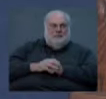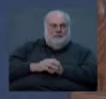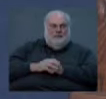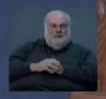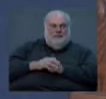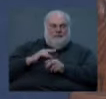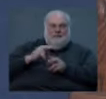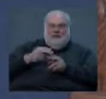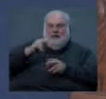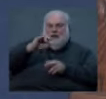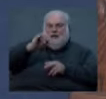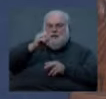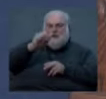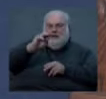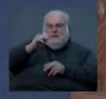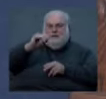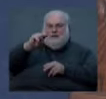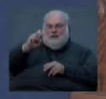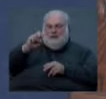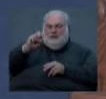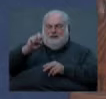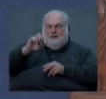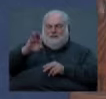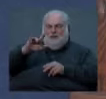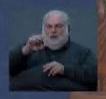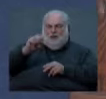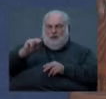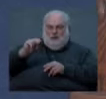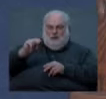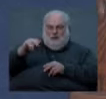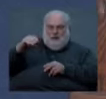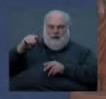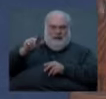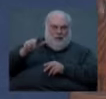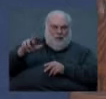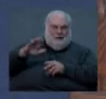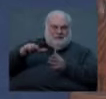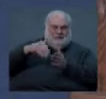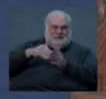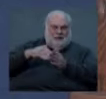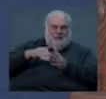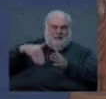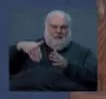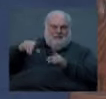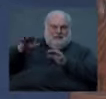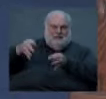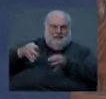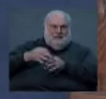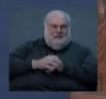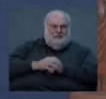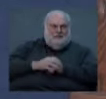My name is Jasmine Sloan. I go to Little Rock Central, and I'm currently undecided.